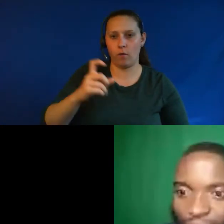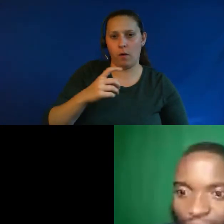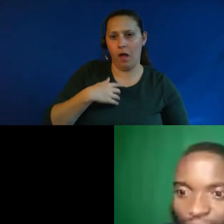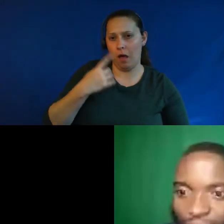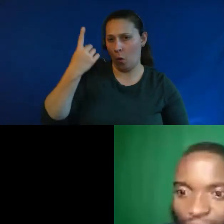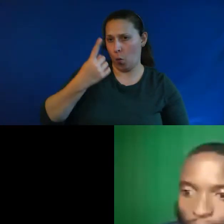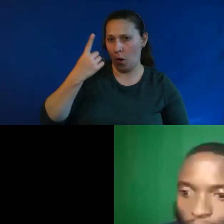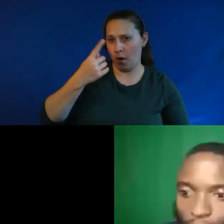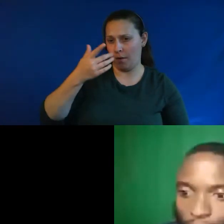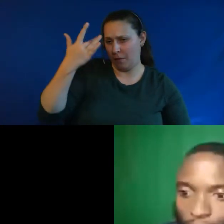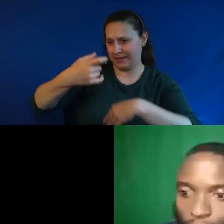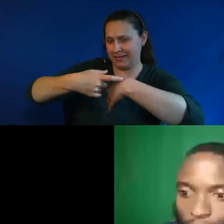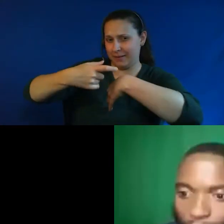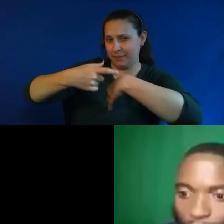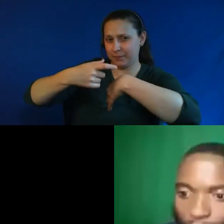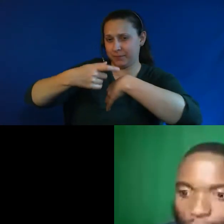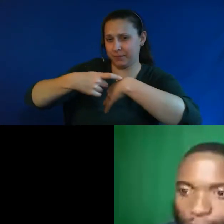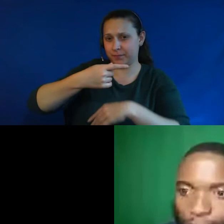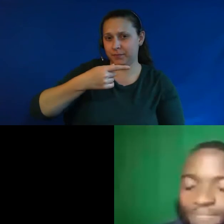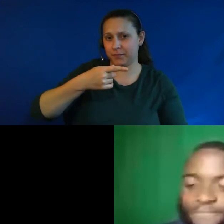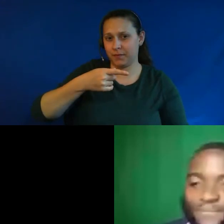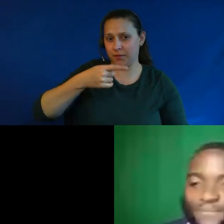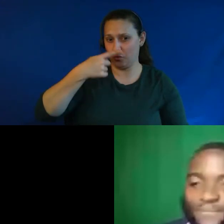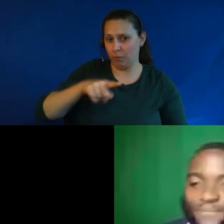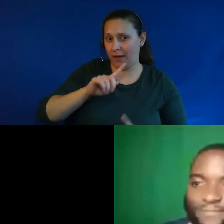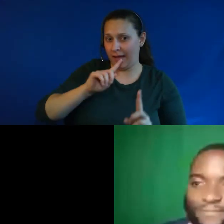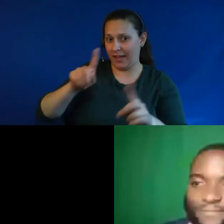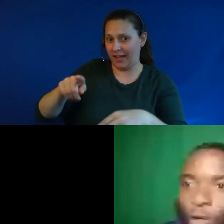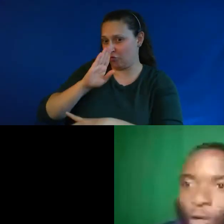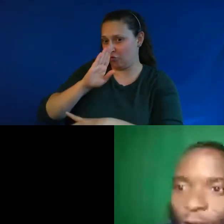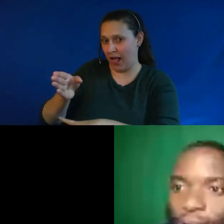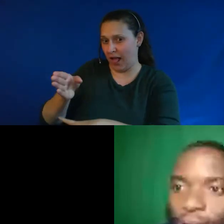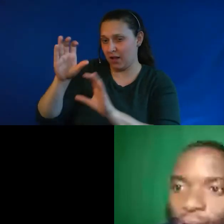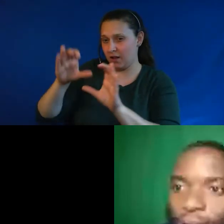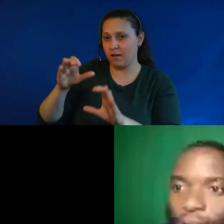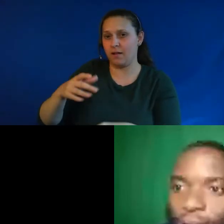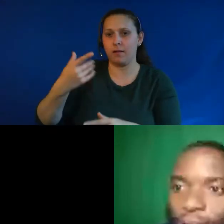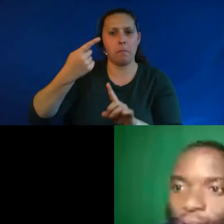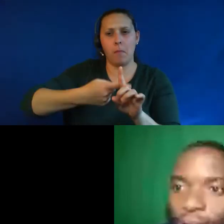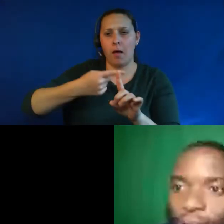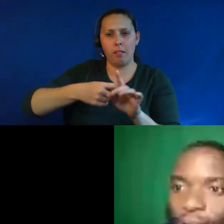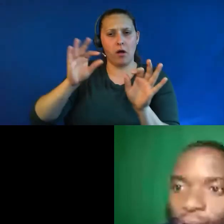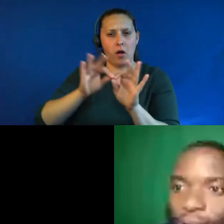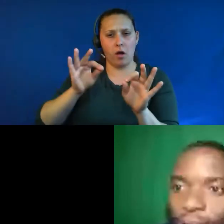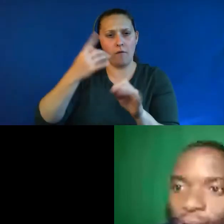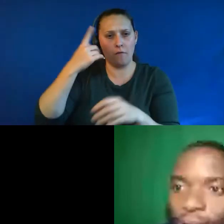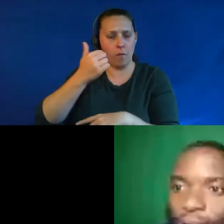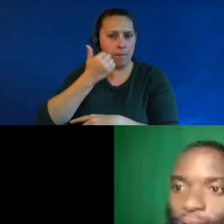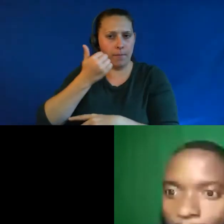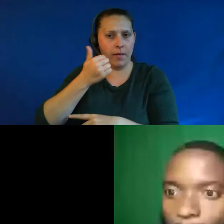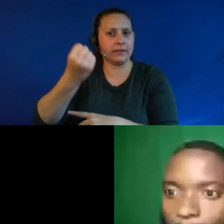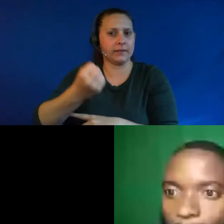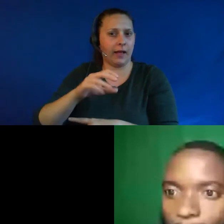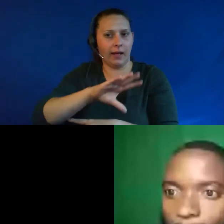if, for the sake of time, you could answer him in the chat. The question is, what are the monthly costs for sanitary products in South